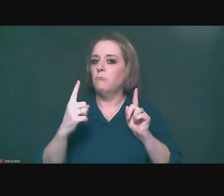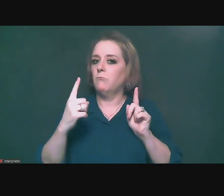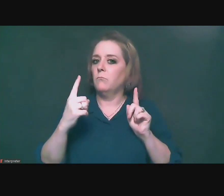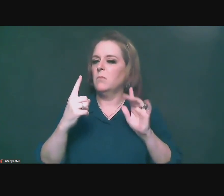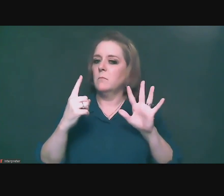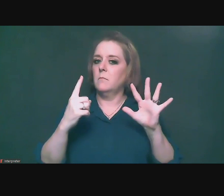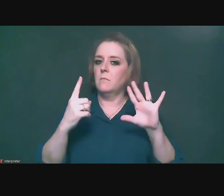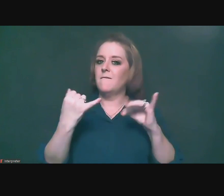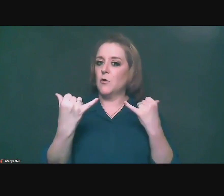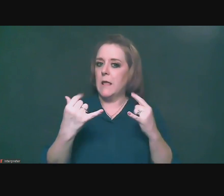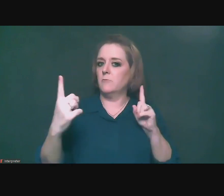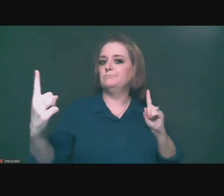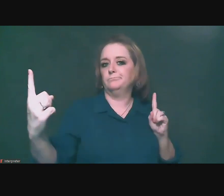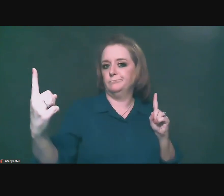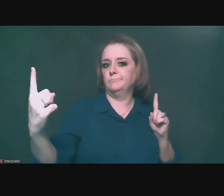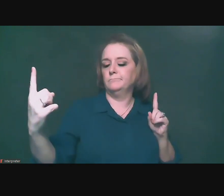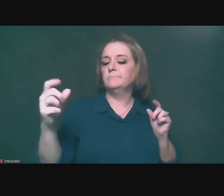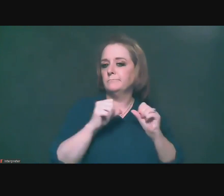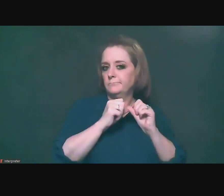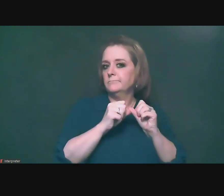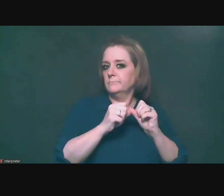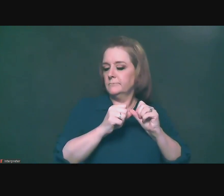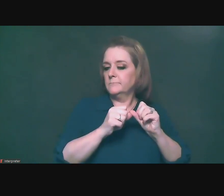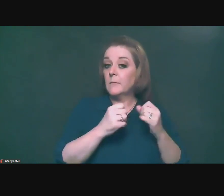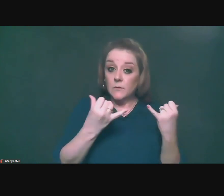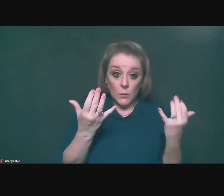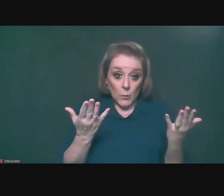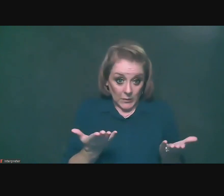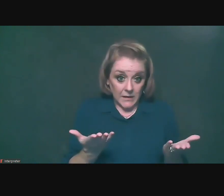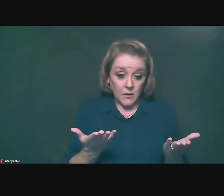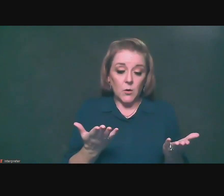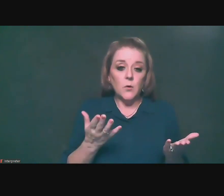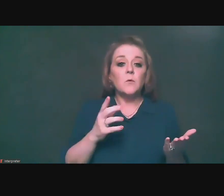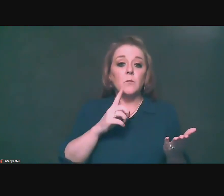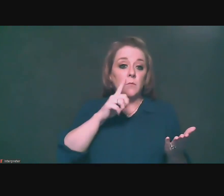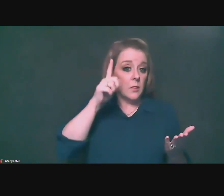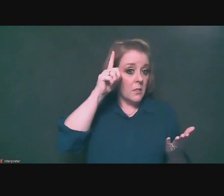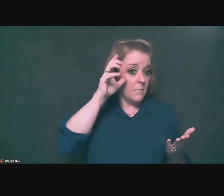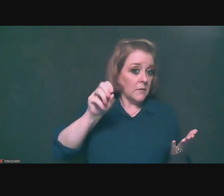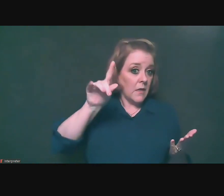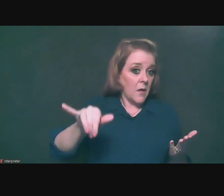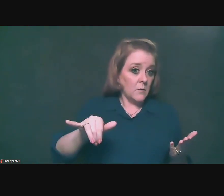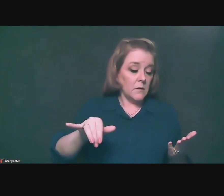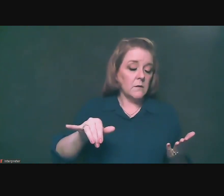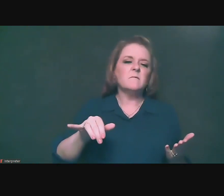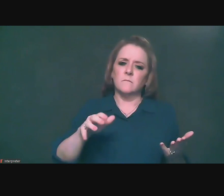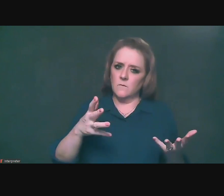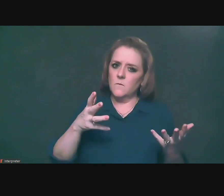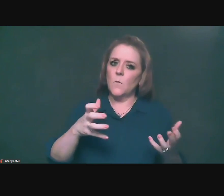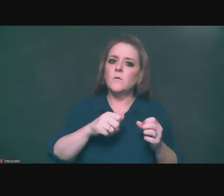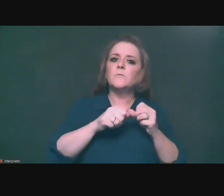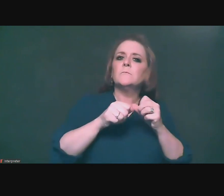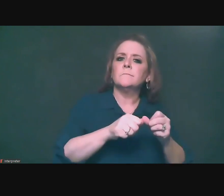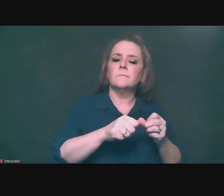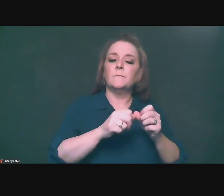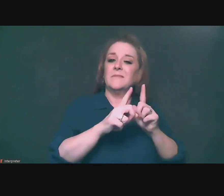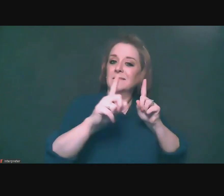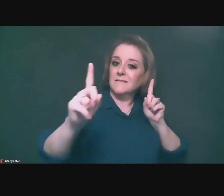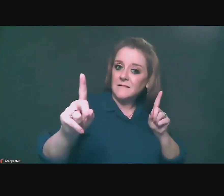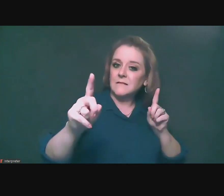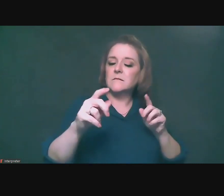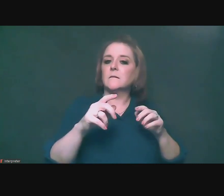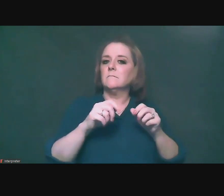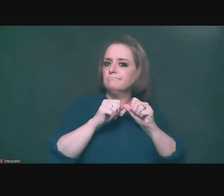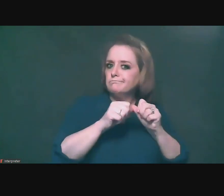of what we're doing here at Lubbock County is making sure that we remain diligent in keeping the citizens safe, keeping our